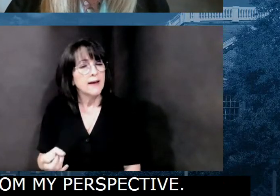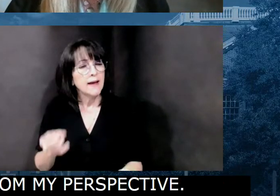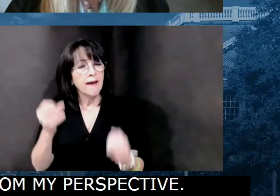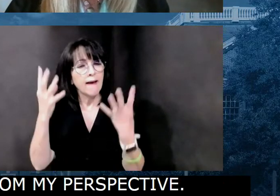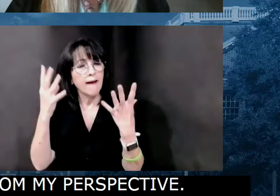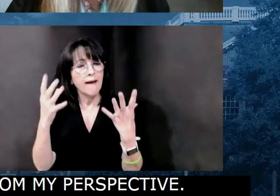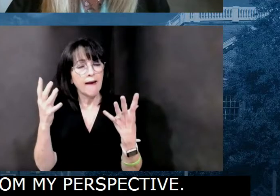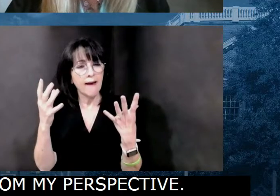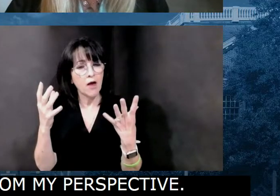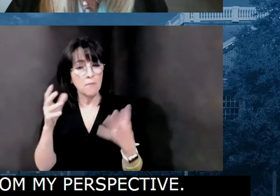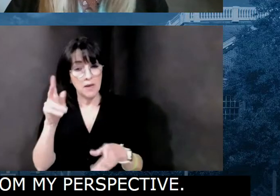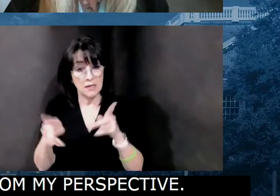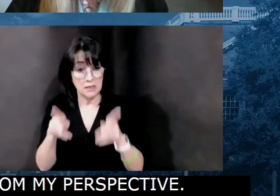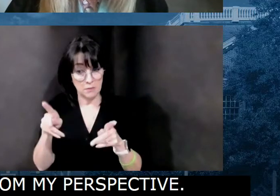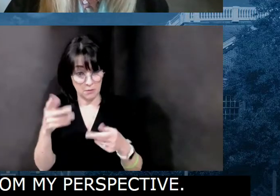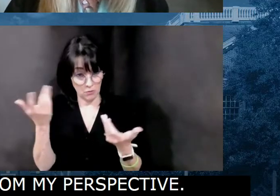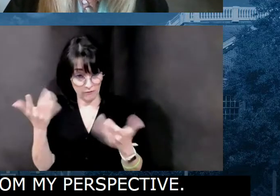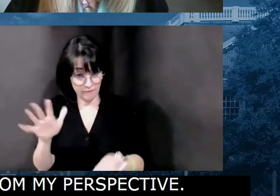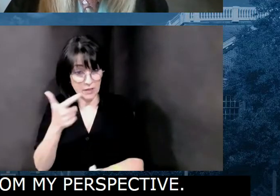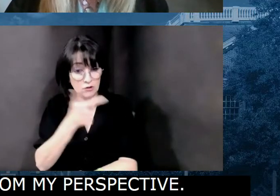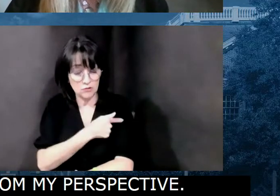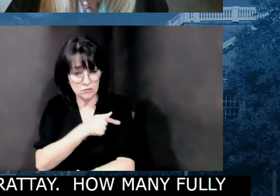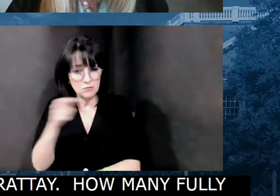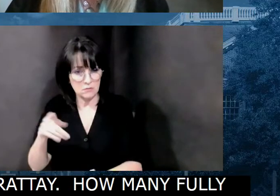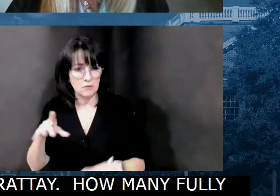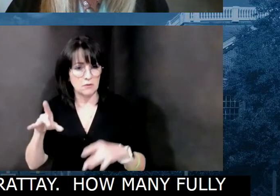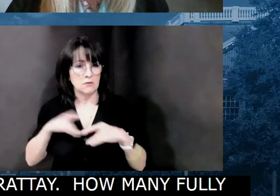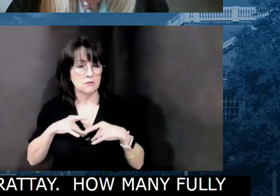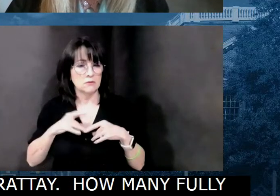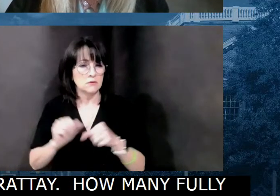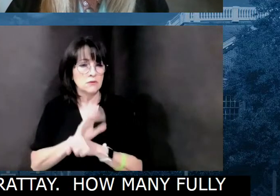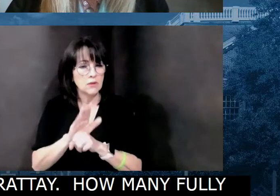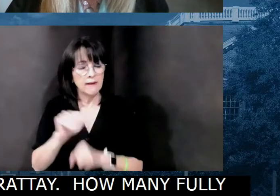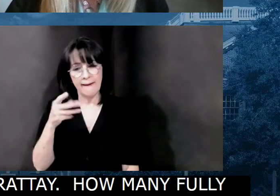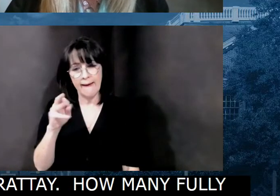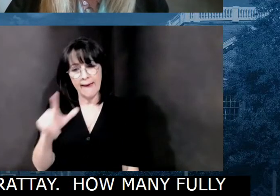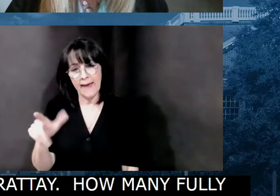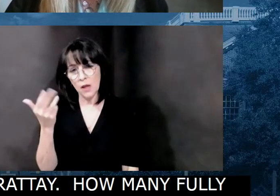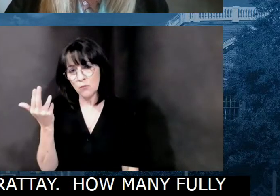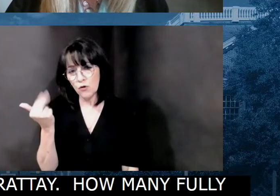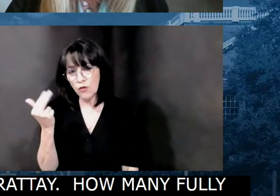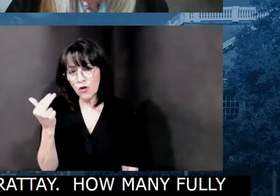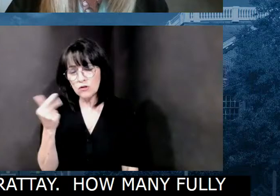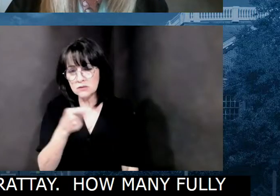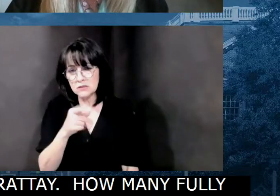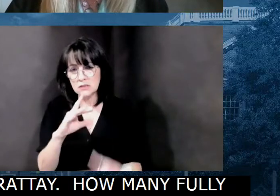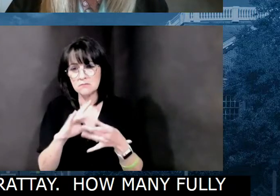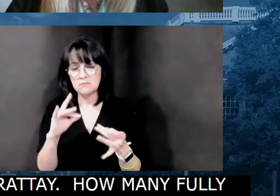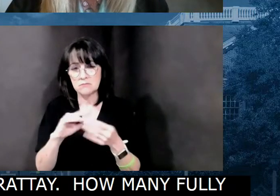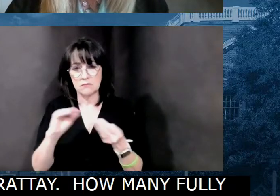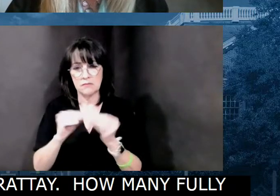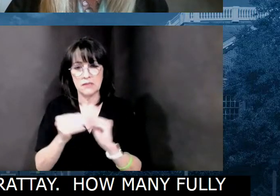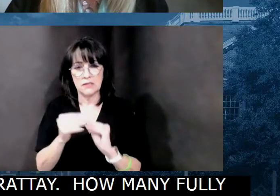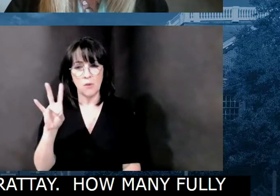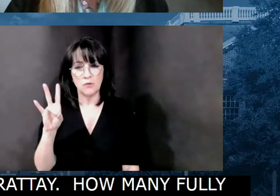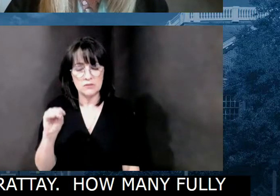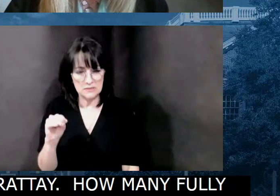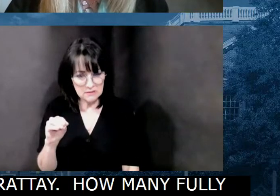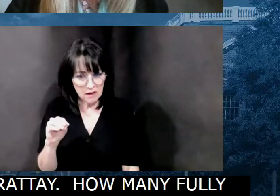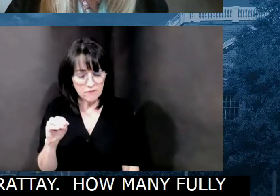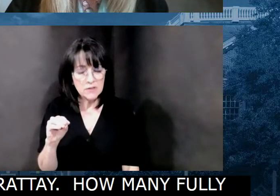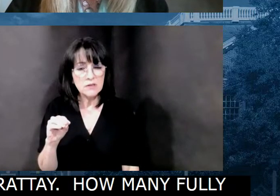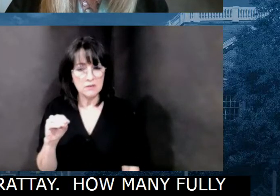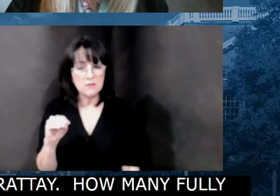contracted COVID-19? He says the number was 70 on April 13th. Since almost all cases are still non-vaccinated